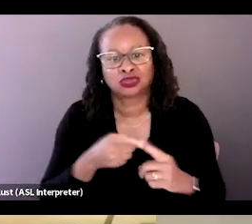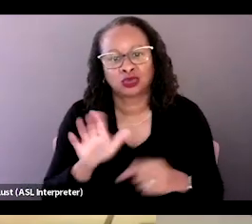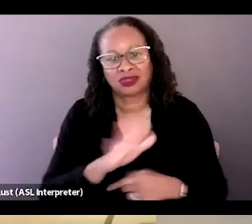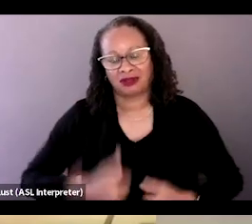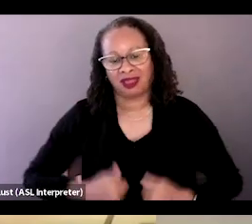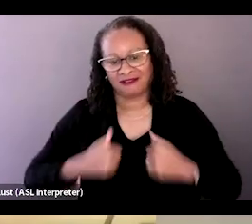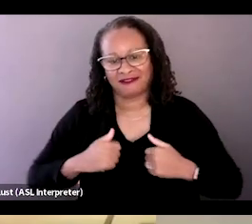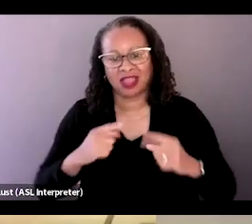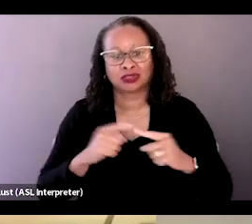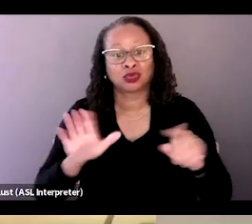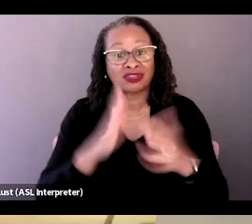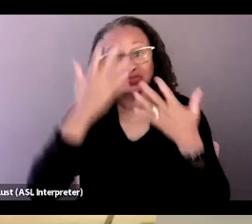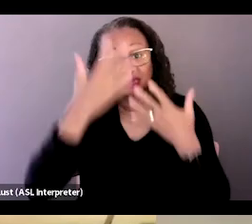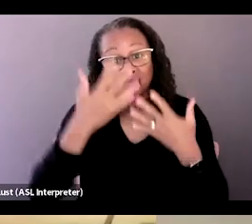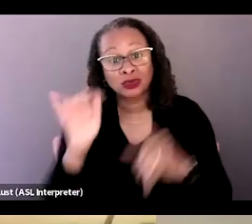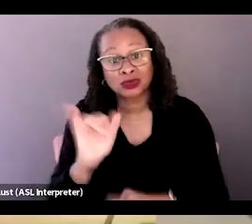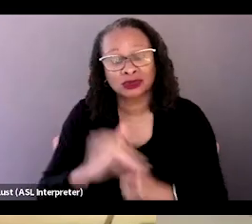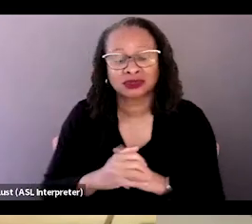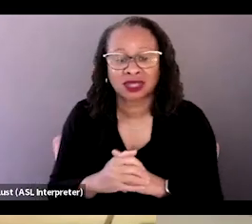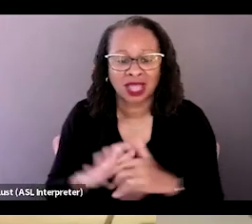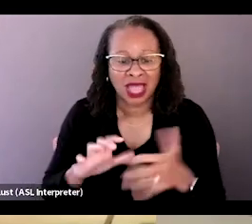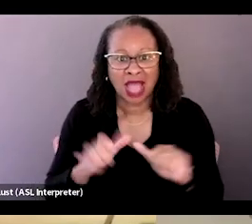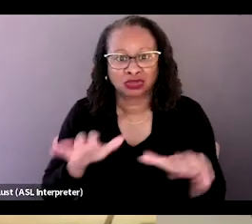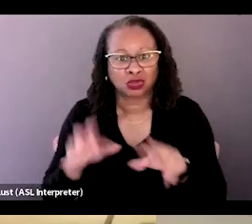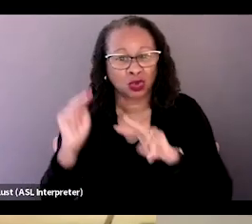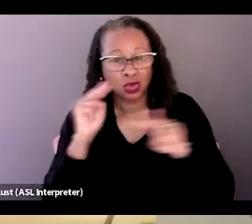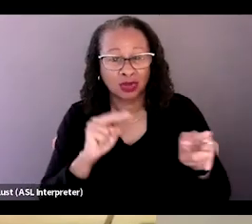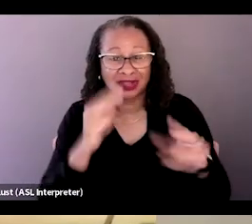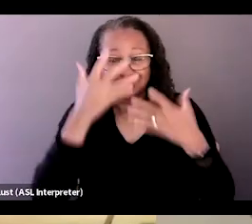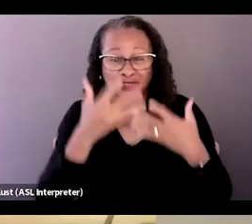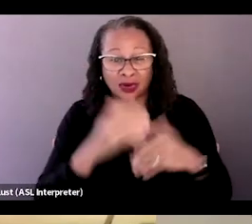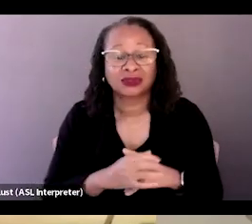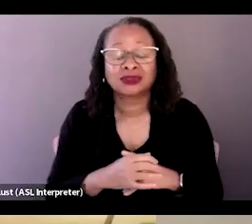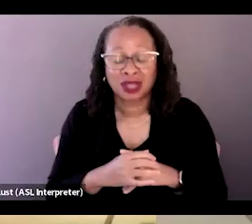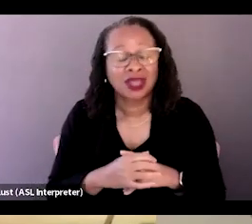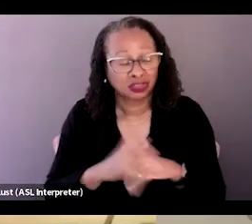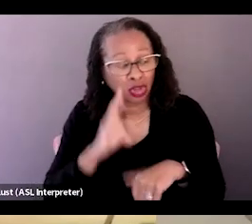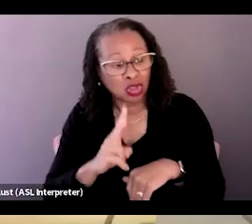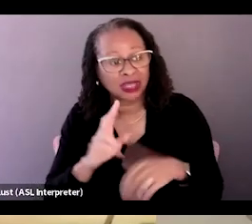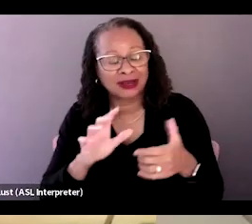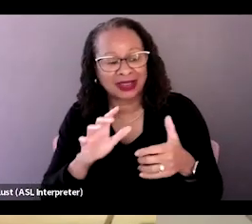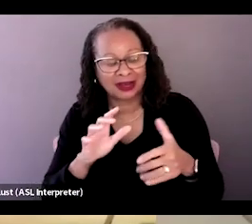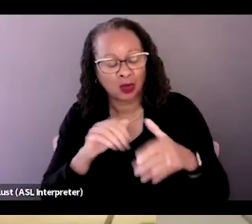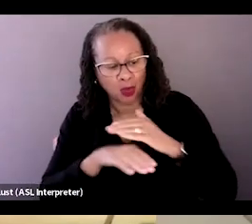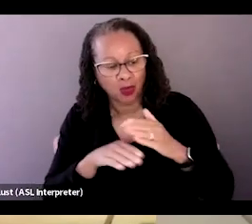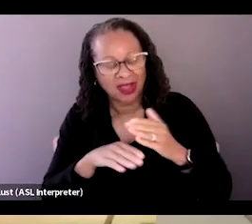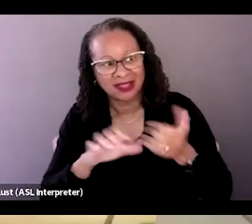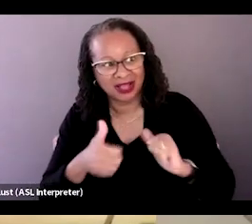their sorrows. You know, how do you treat sorrows? But you treat them in a way that poetry comes in, and so they